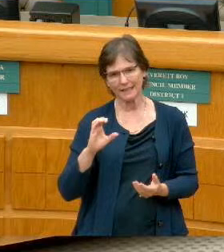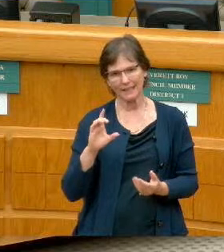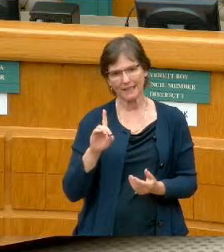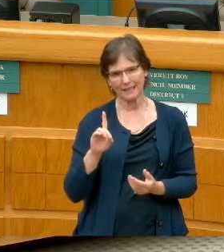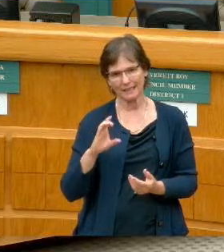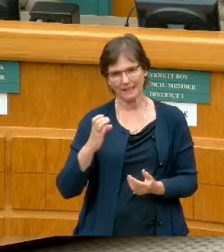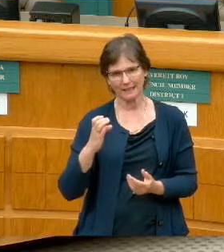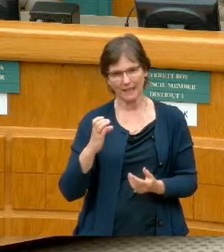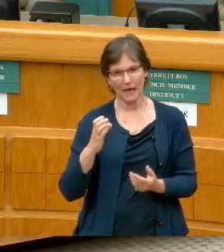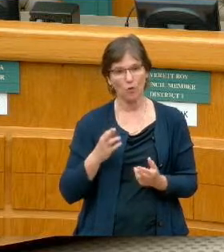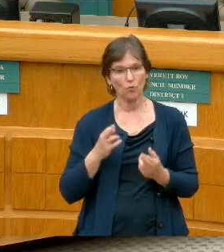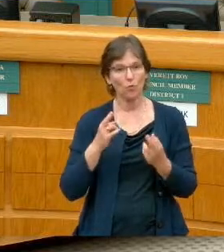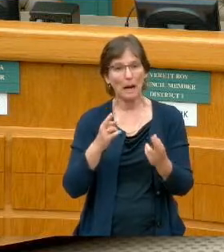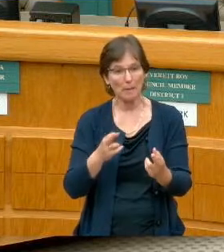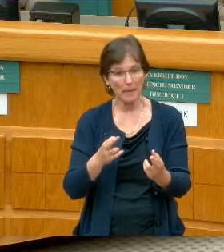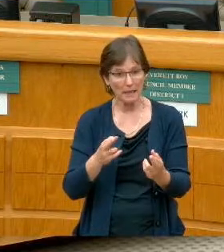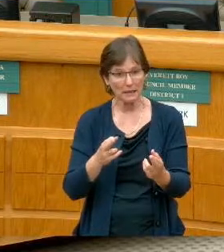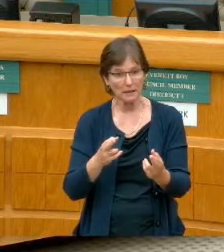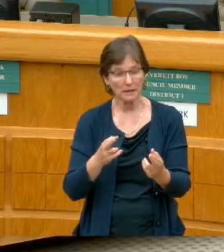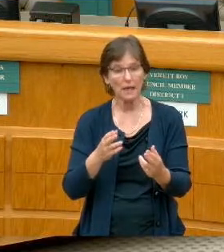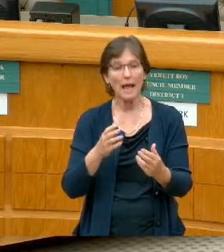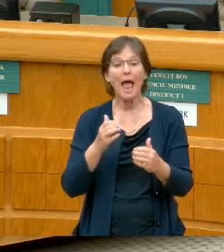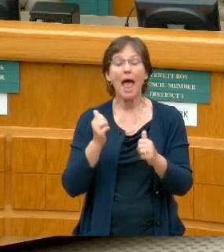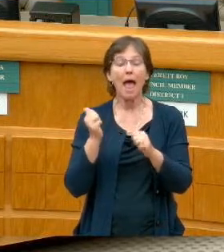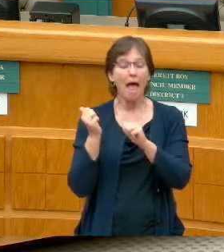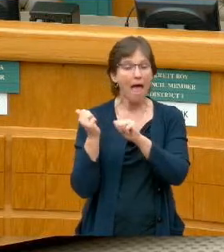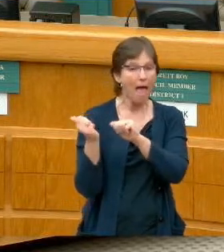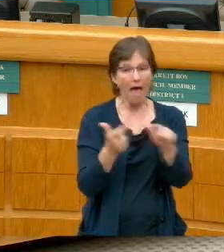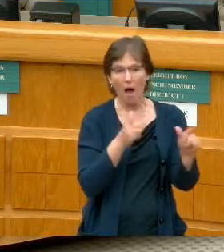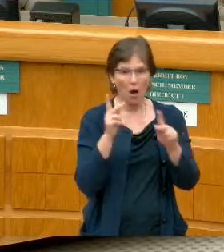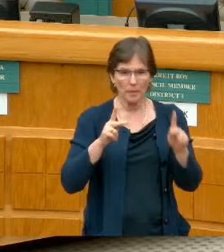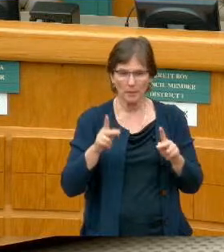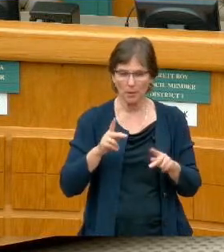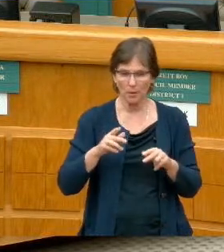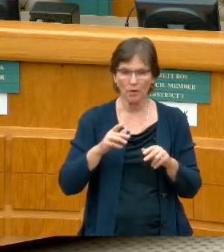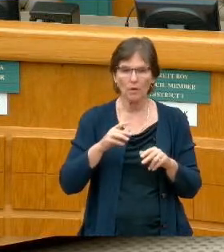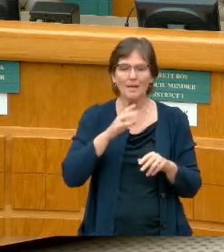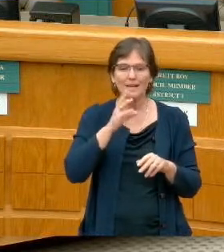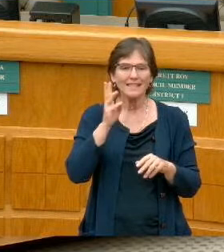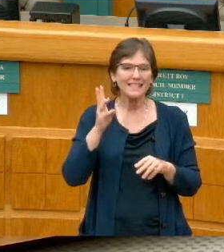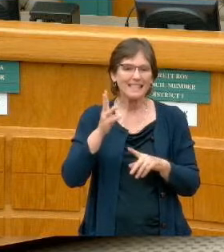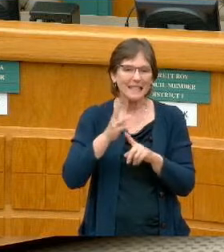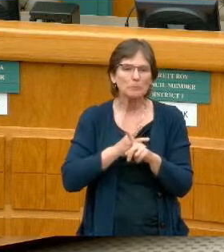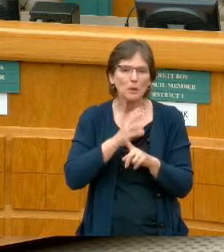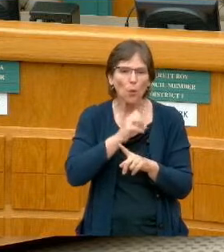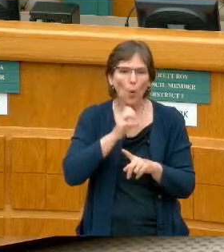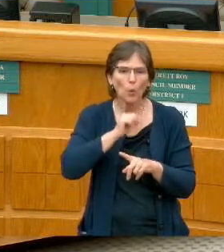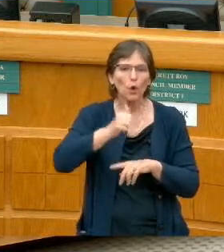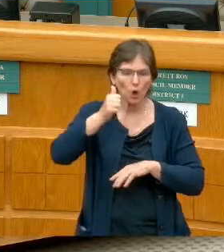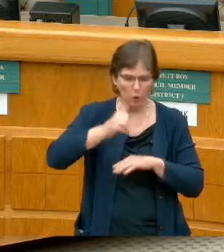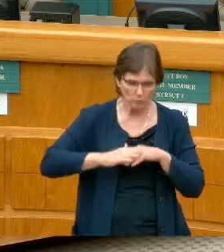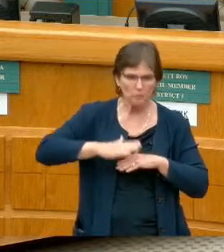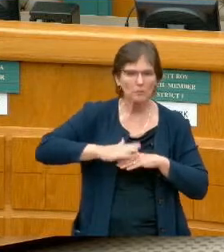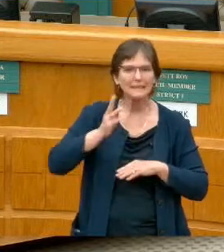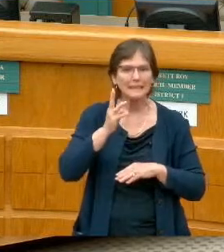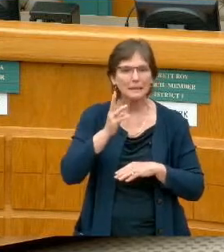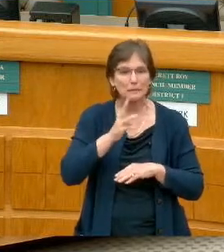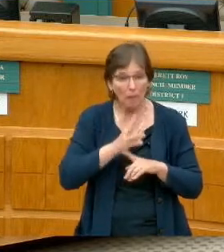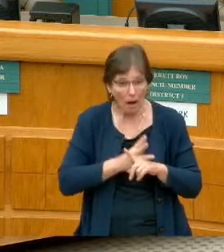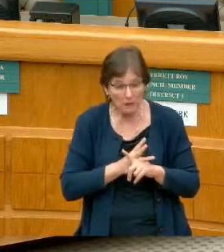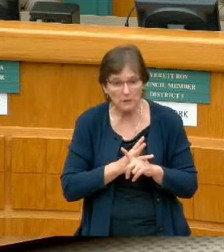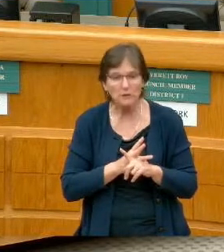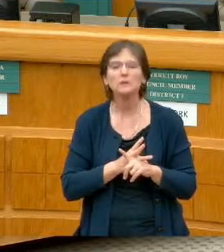6 months of age and older get their flu vaccine. So people call us and say, so what if I'm pregnant? Can I get my flu shot?